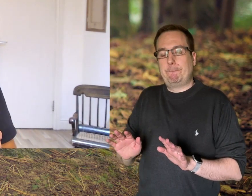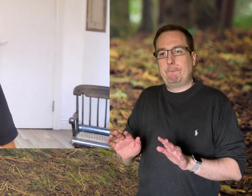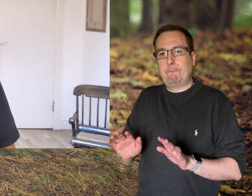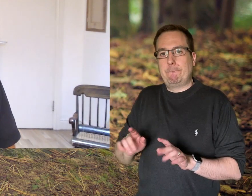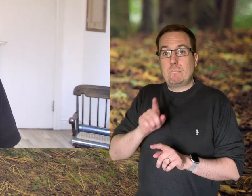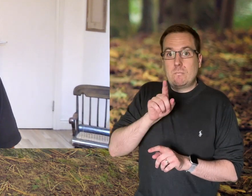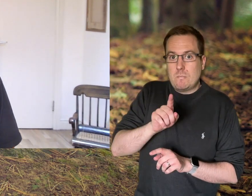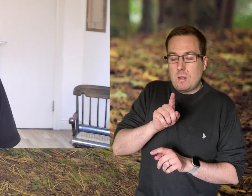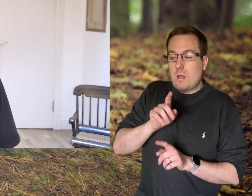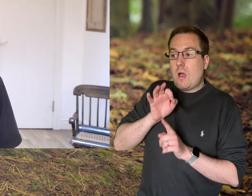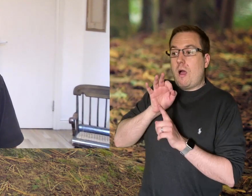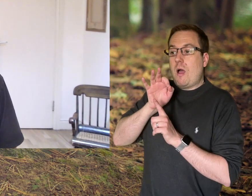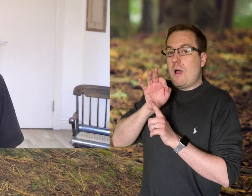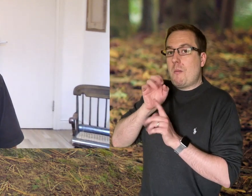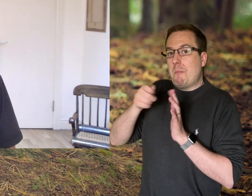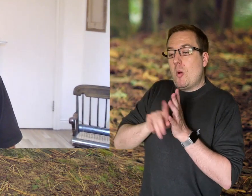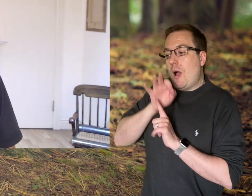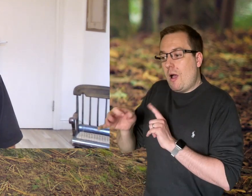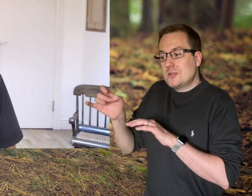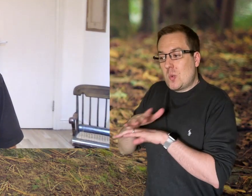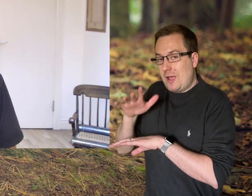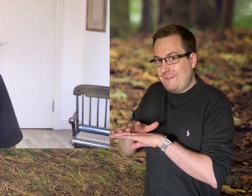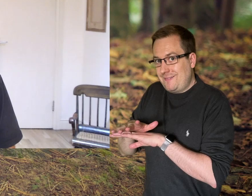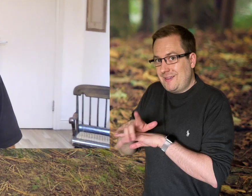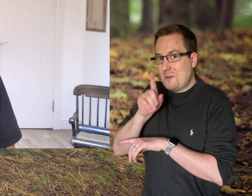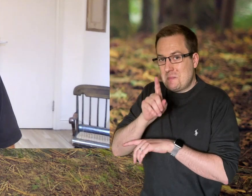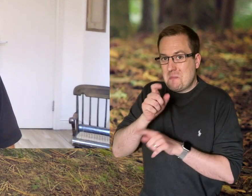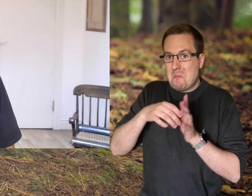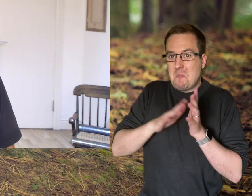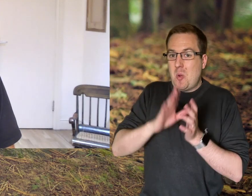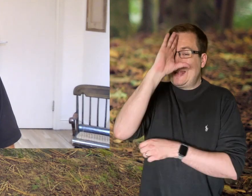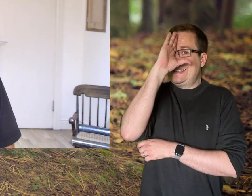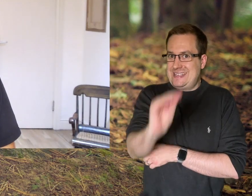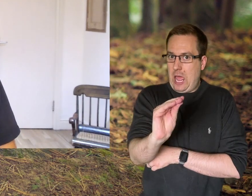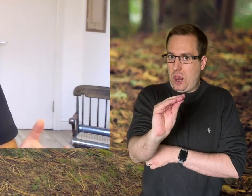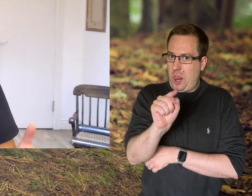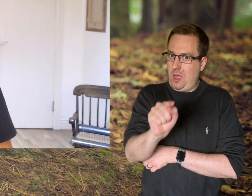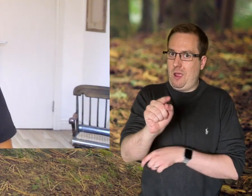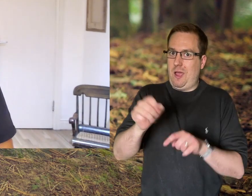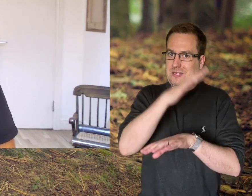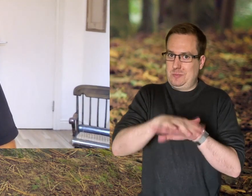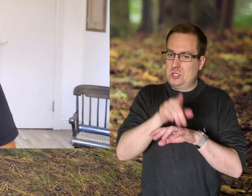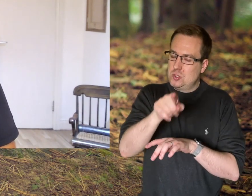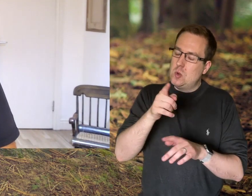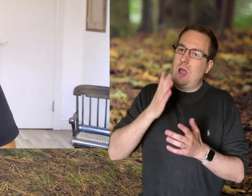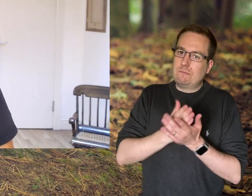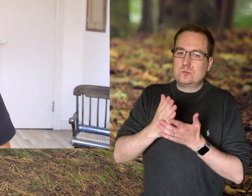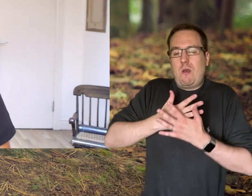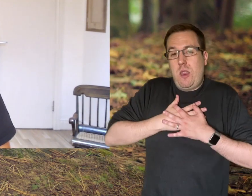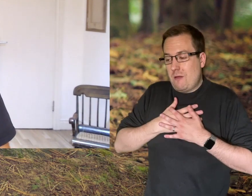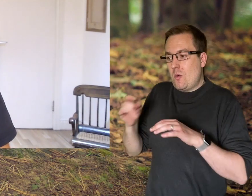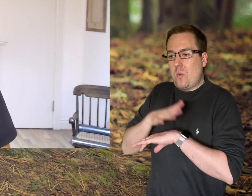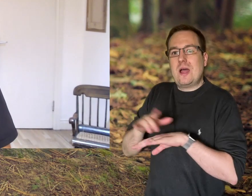he commands husbands to love their wives as Christ loved the church. So I just want to make a quick couple